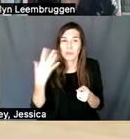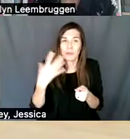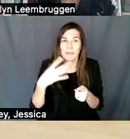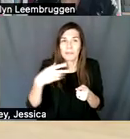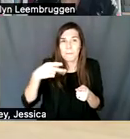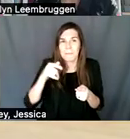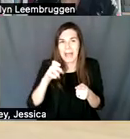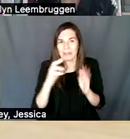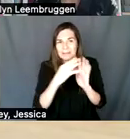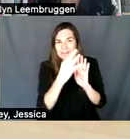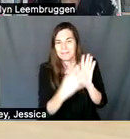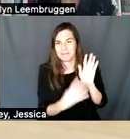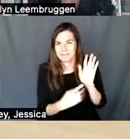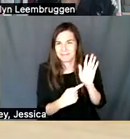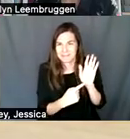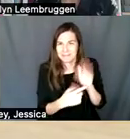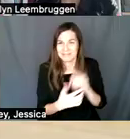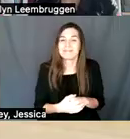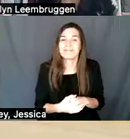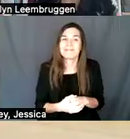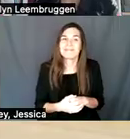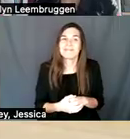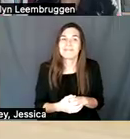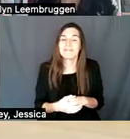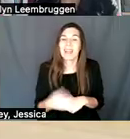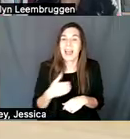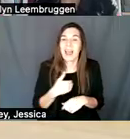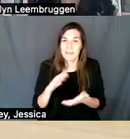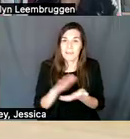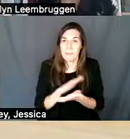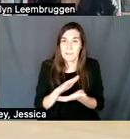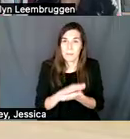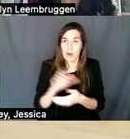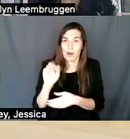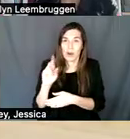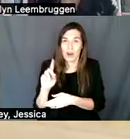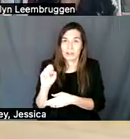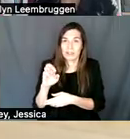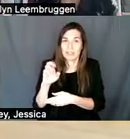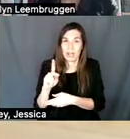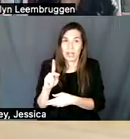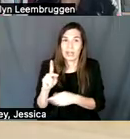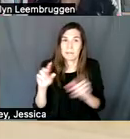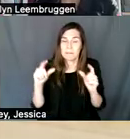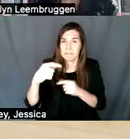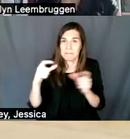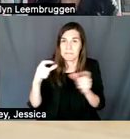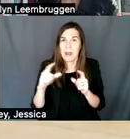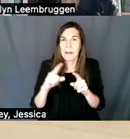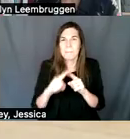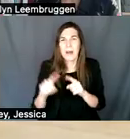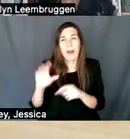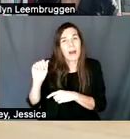the barrel. A sheet of cardstock, or even two stacked on top of each other, are quite bendy, but most cardboard is